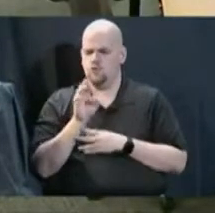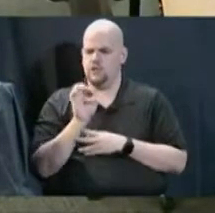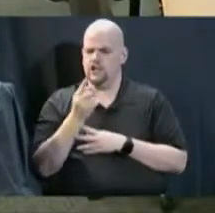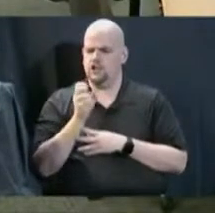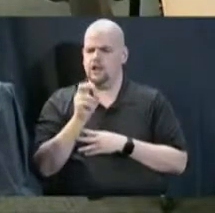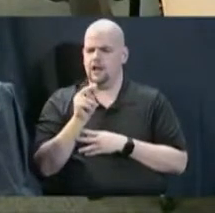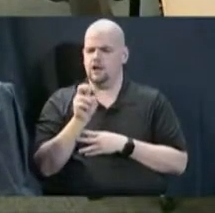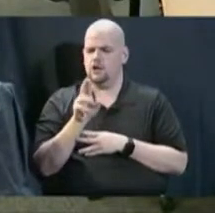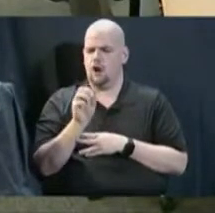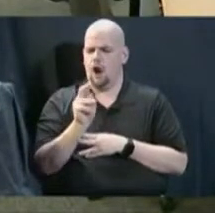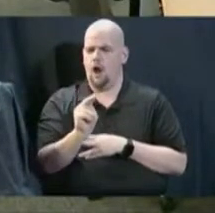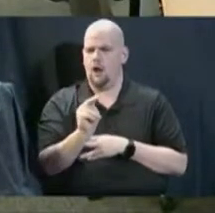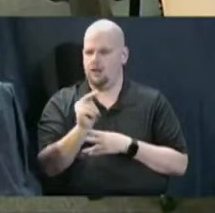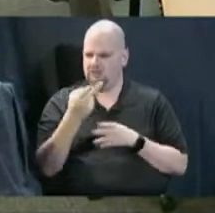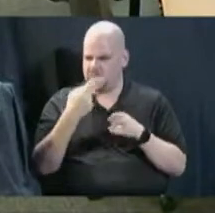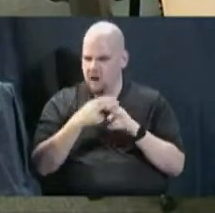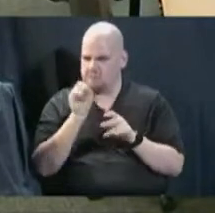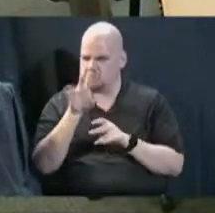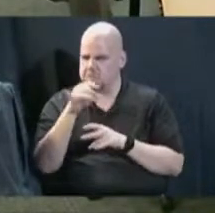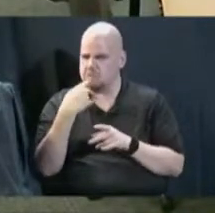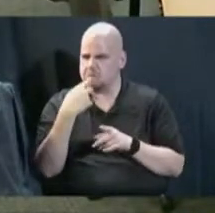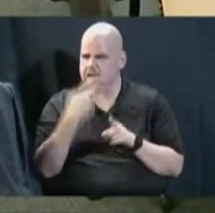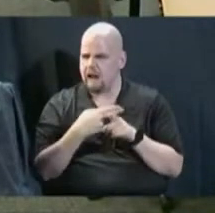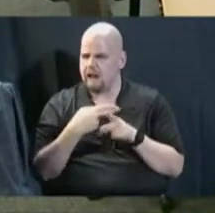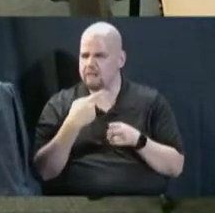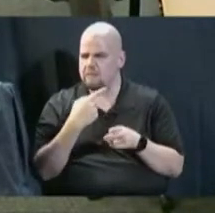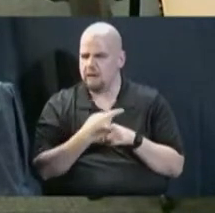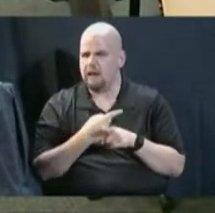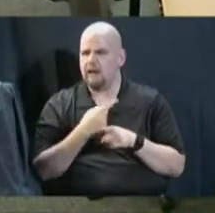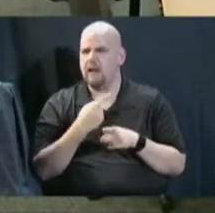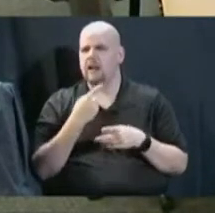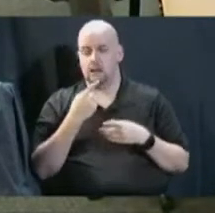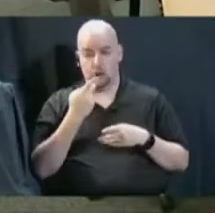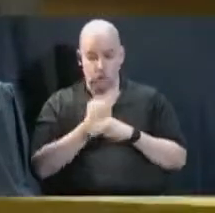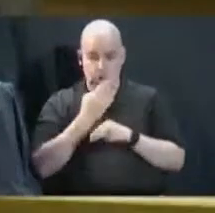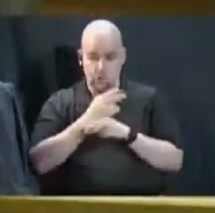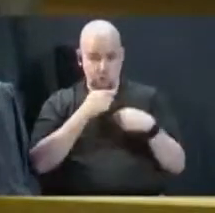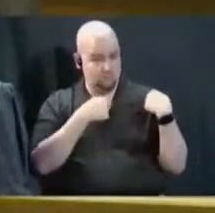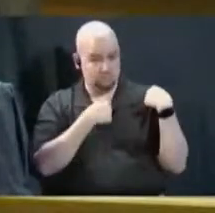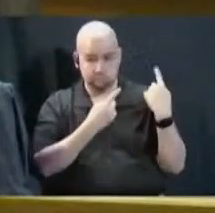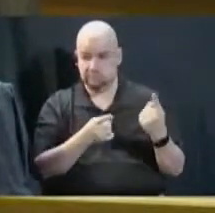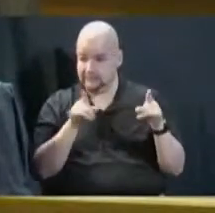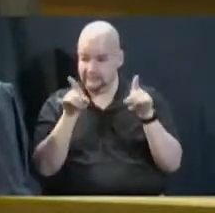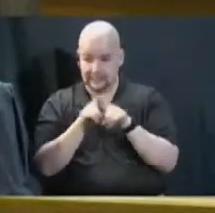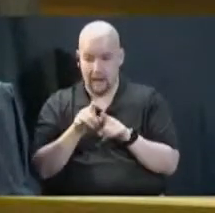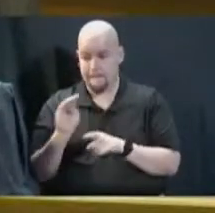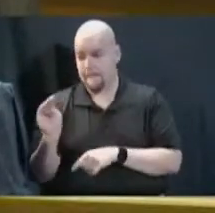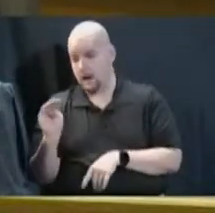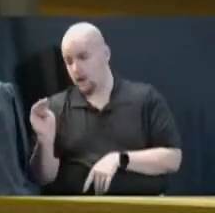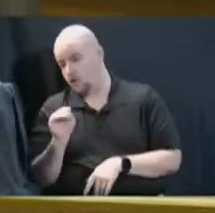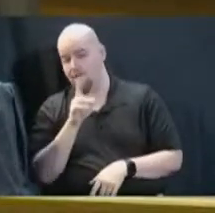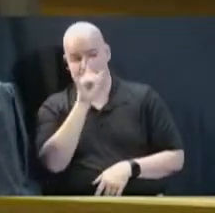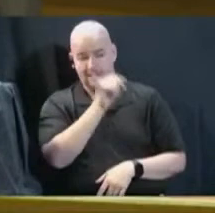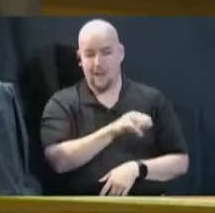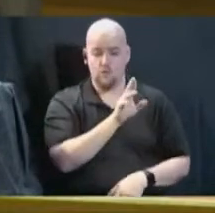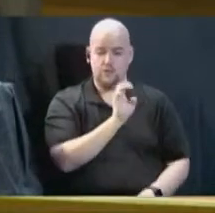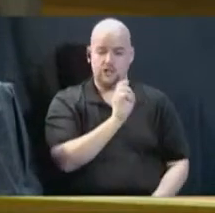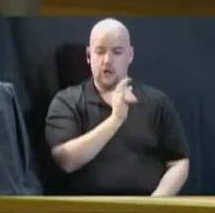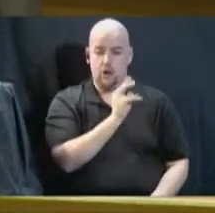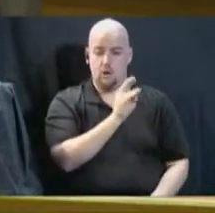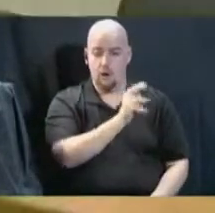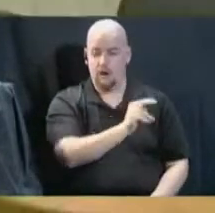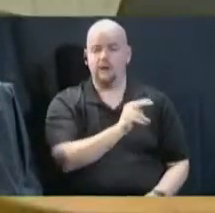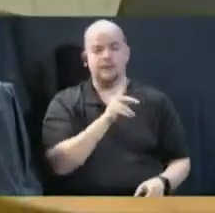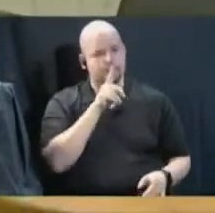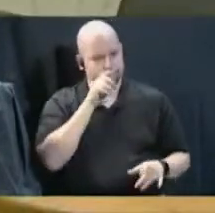that correctly? Yes, you are. So is it the same? Do you use the same guidelines for the monoclonal antibodies? For So those are Regeneron? one